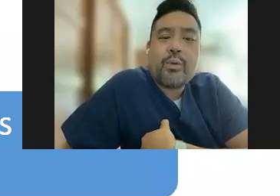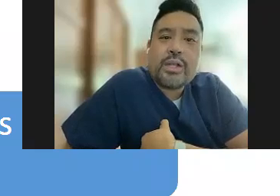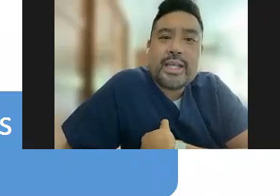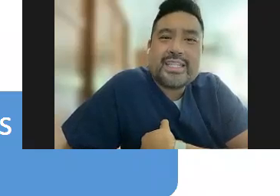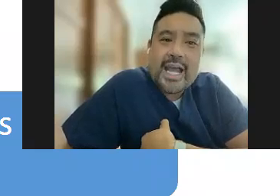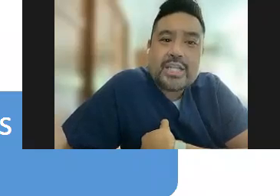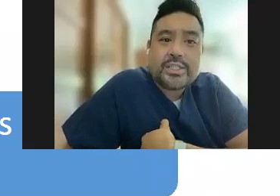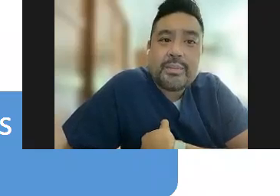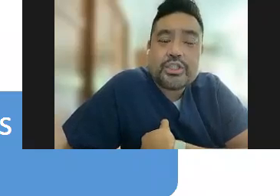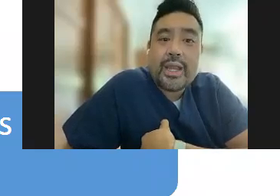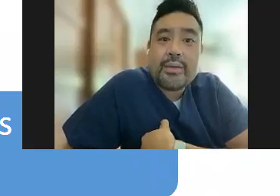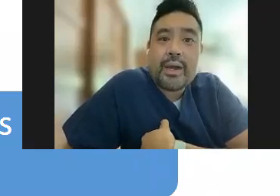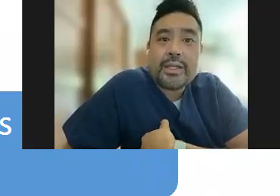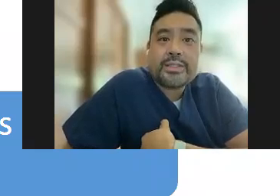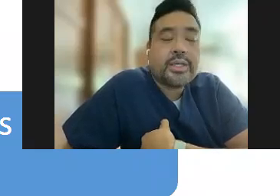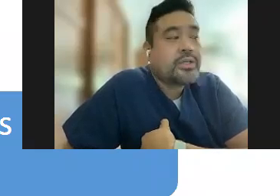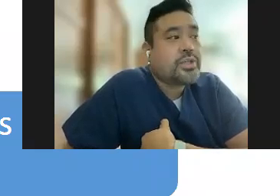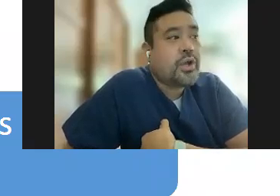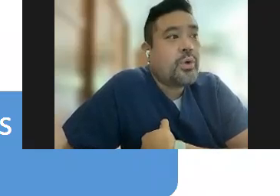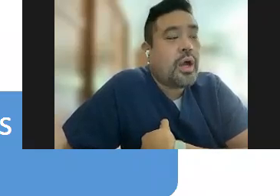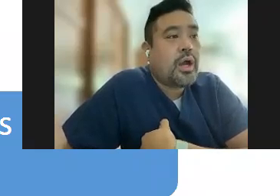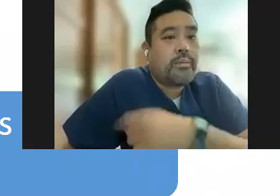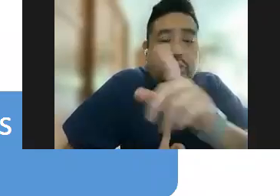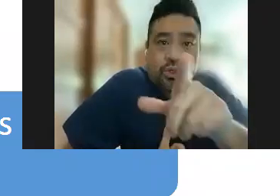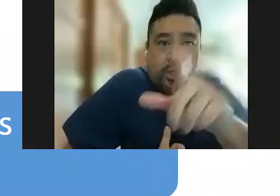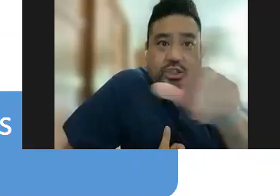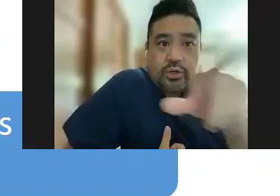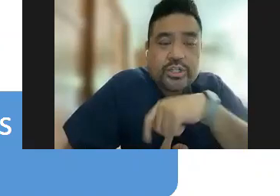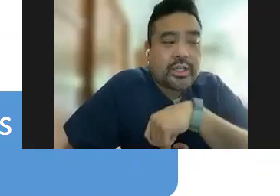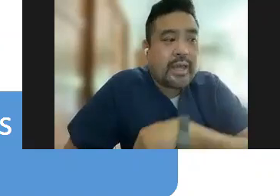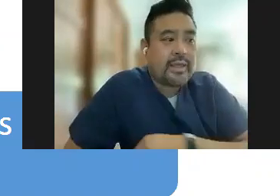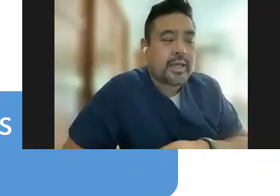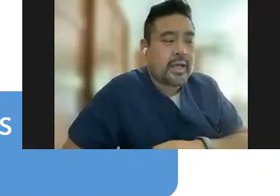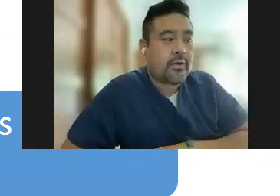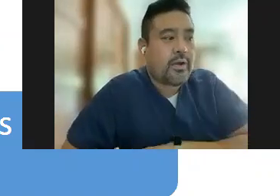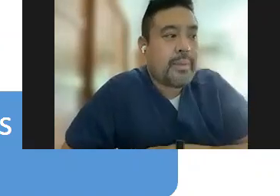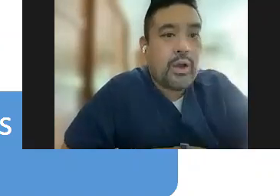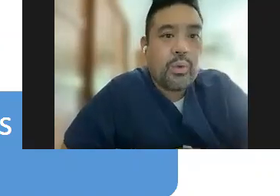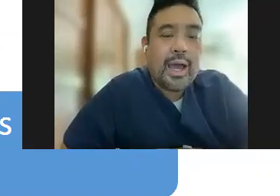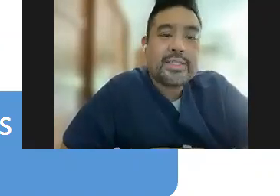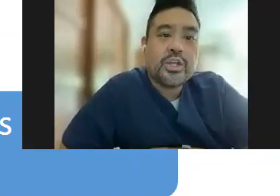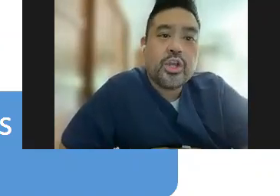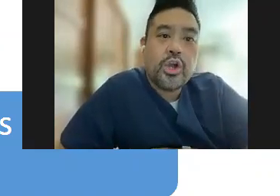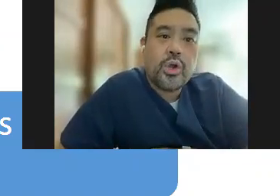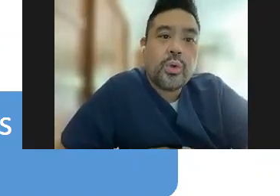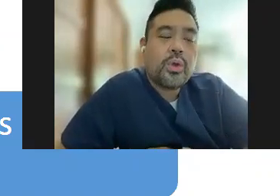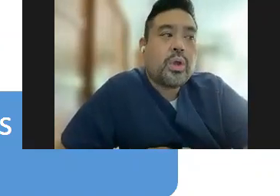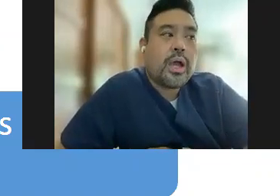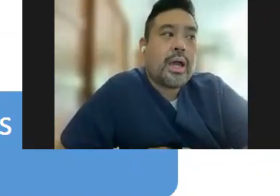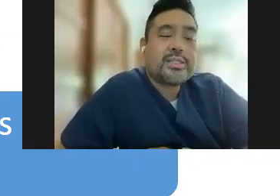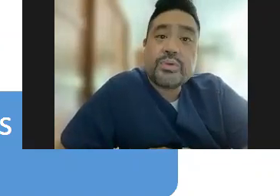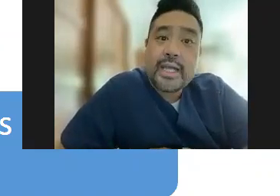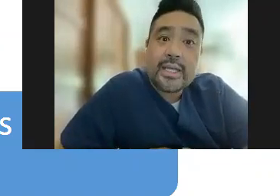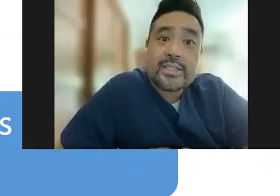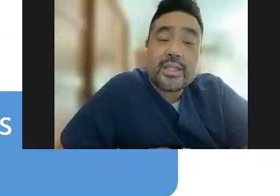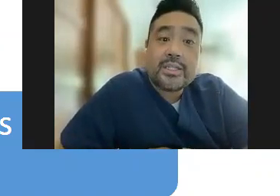other thing I want to say, it's not just about your antibodies. So to the question originally, I think earlier about, well,